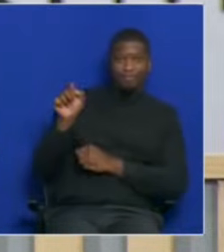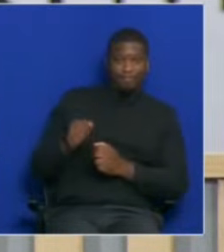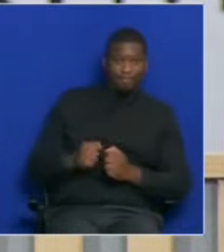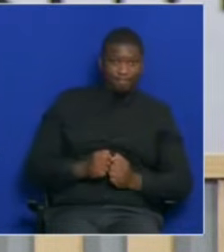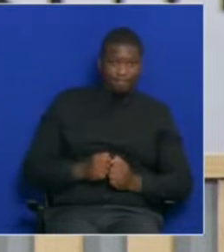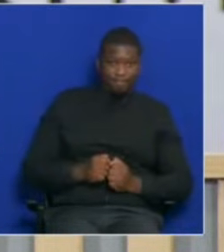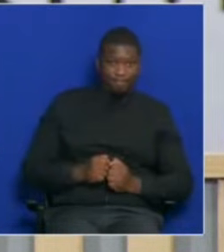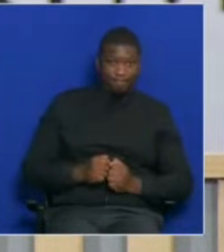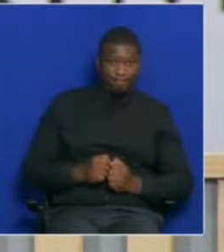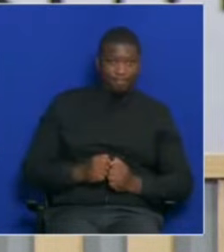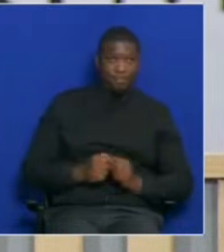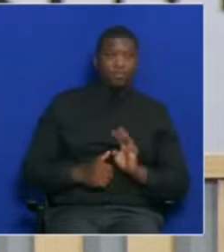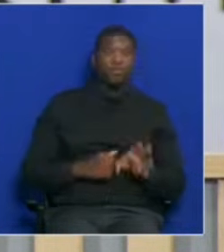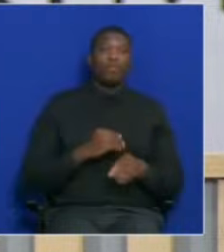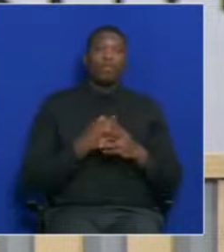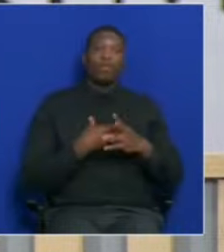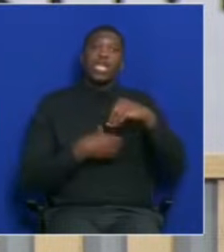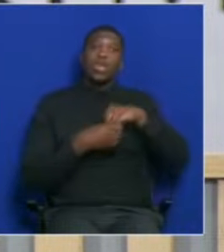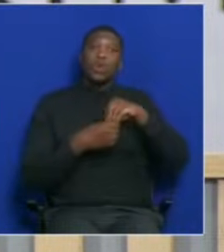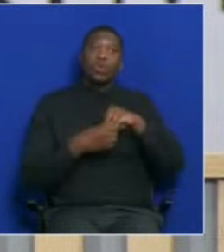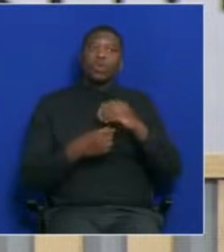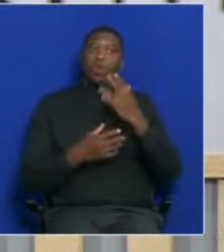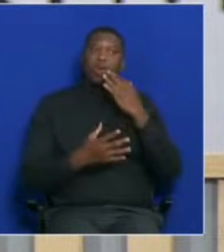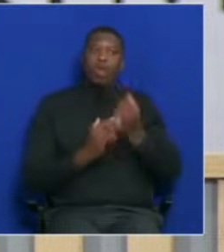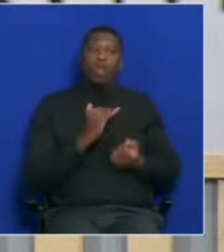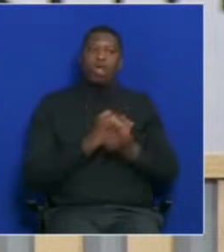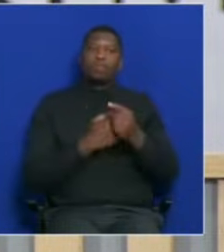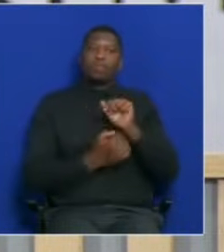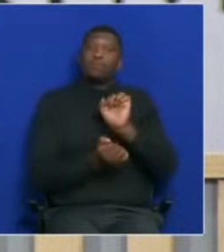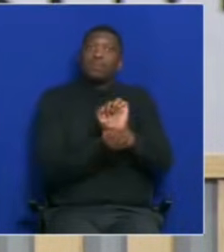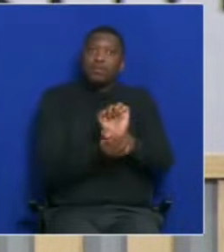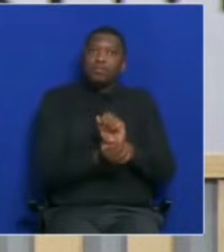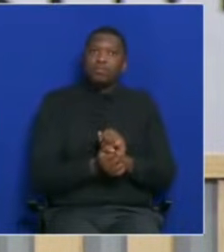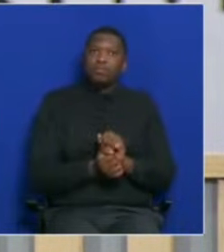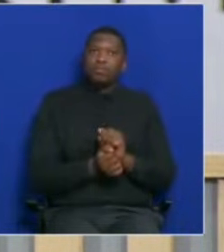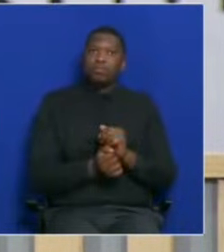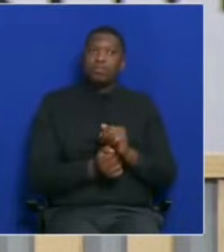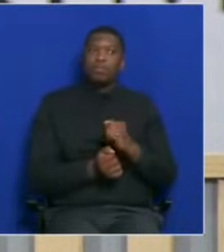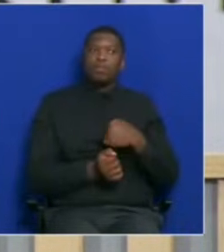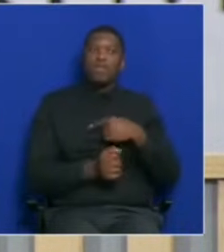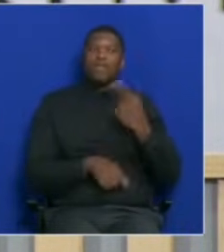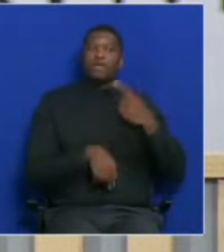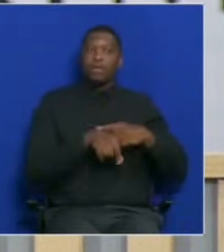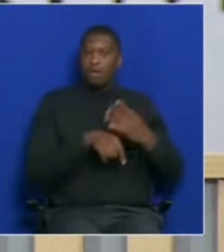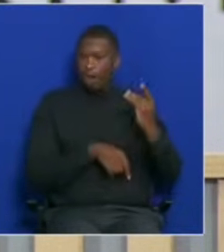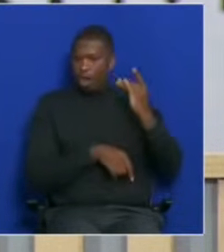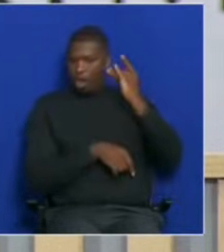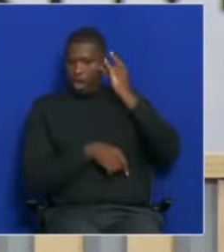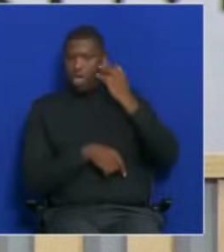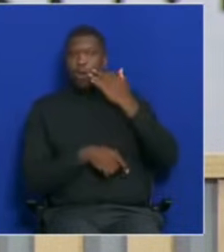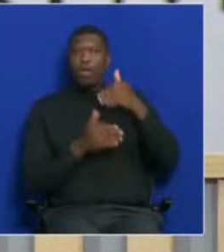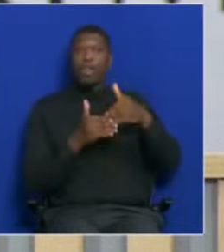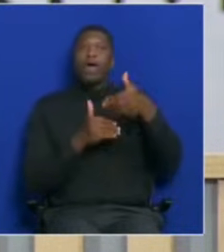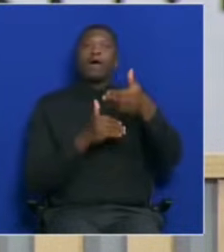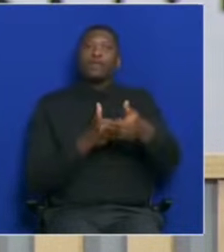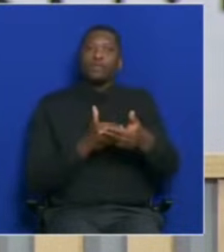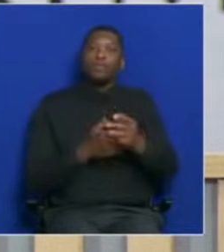including the takedown. I learned of it after the fact, when in normal